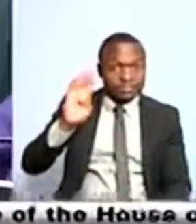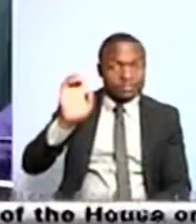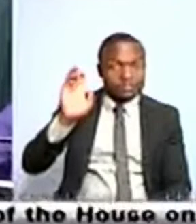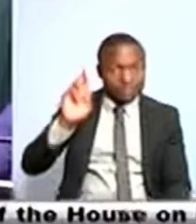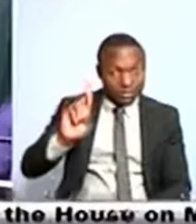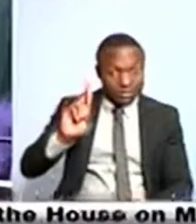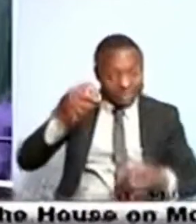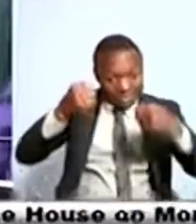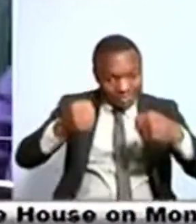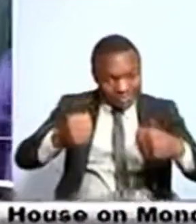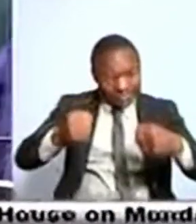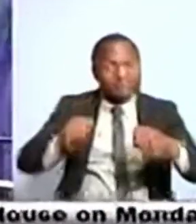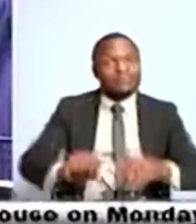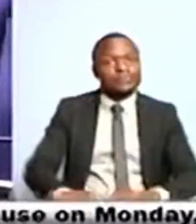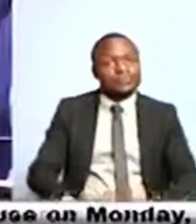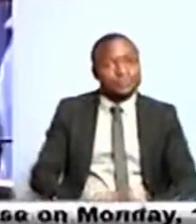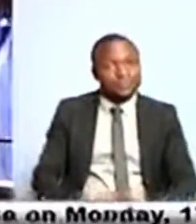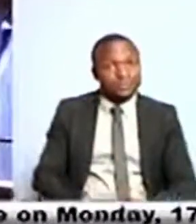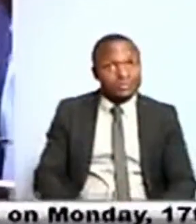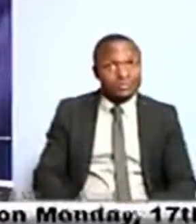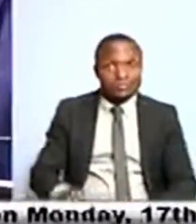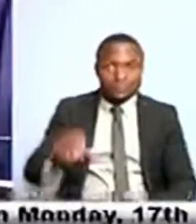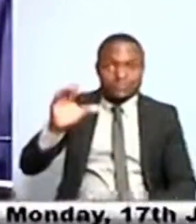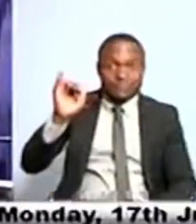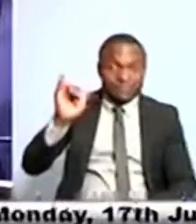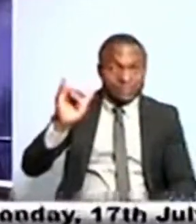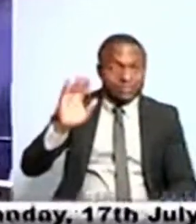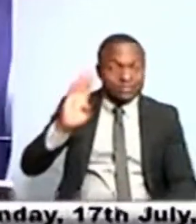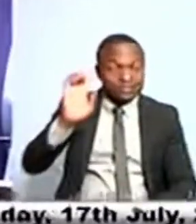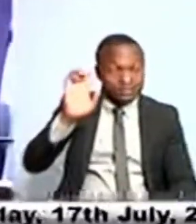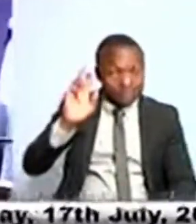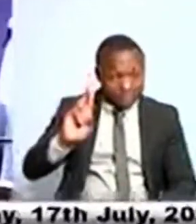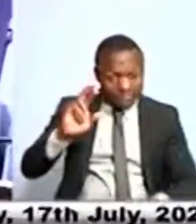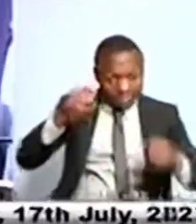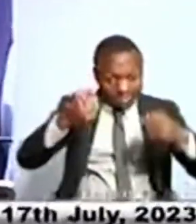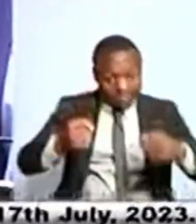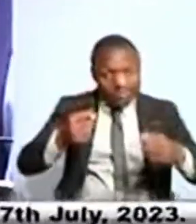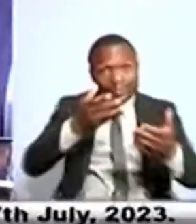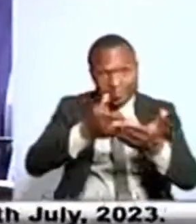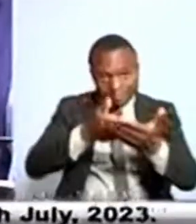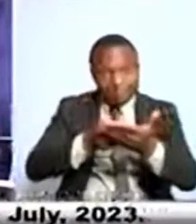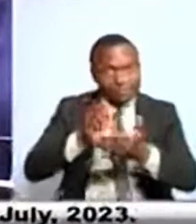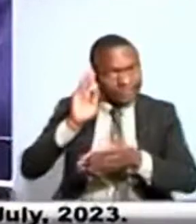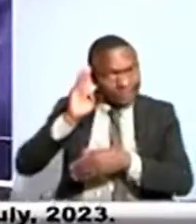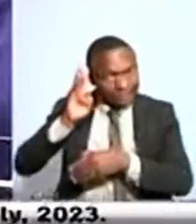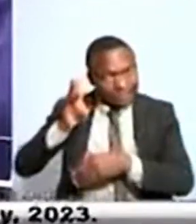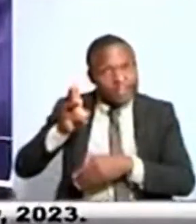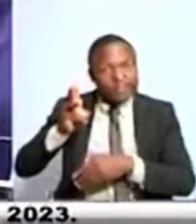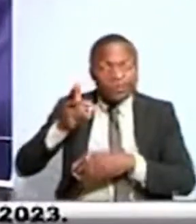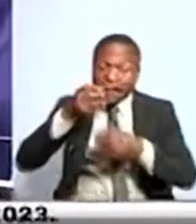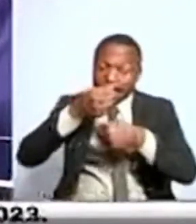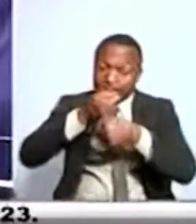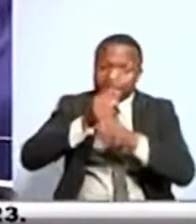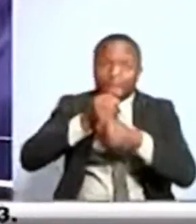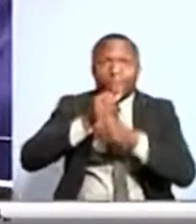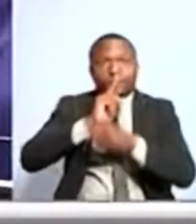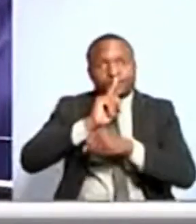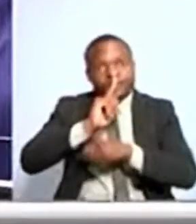resilience. That is cyber resilience. So this will be able to ensure that